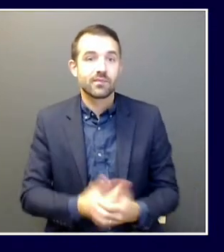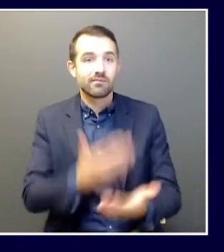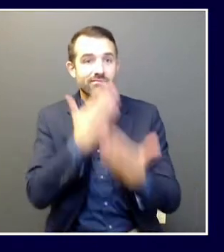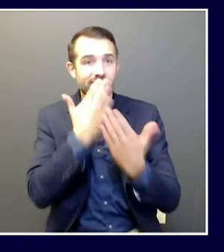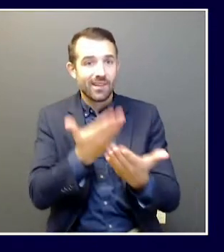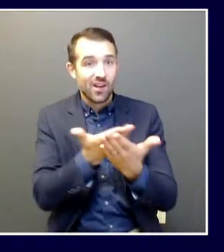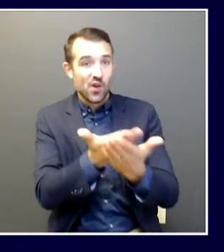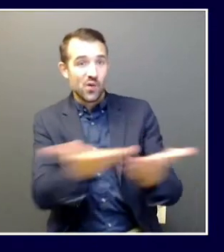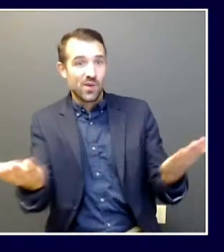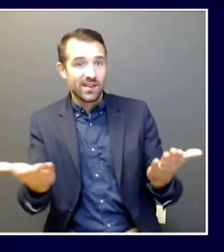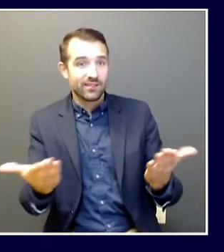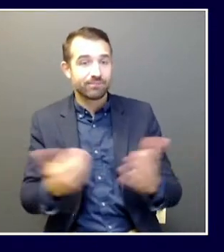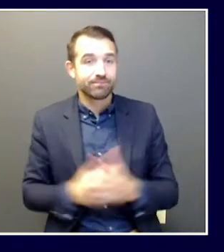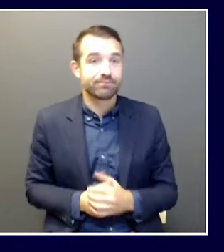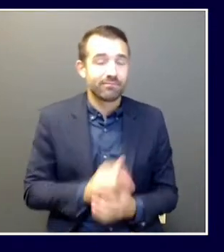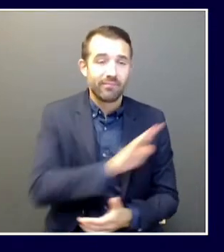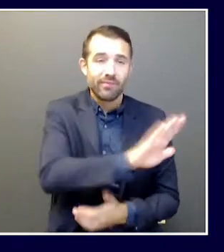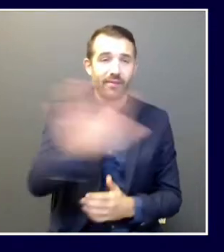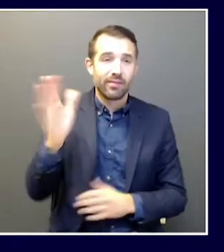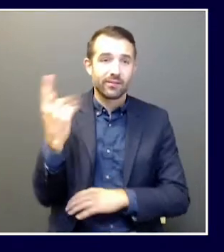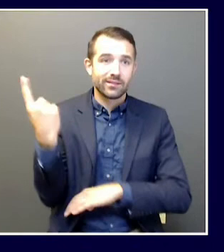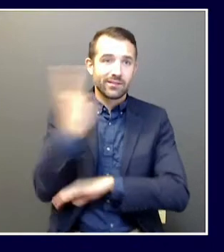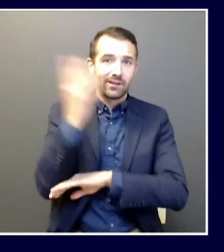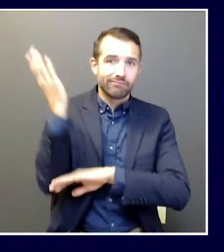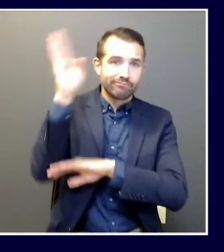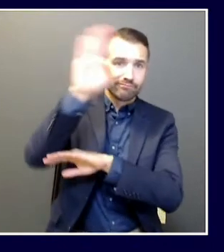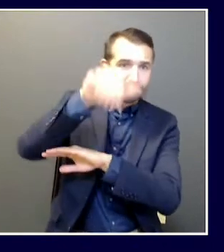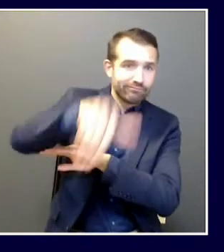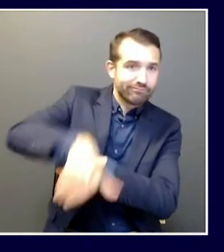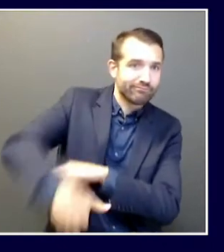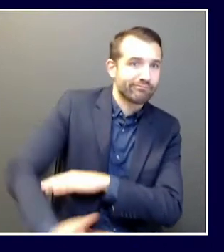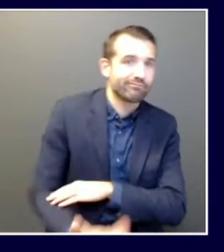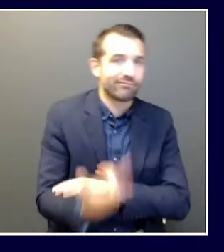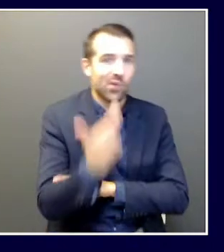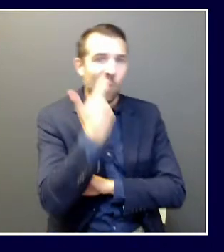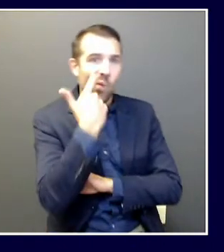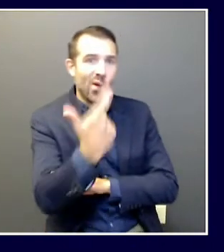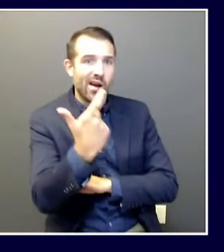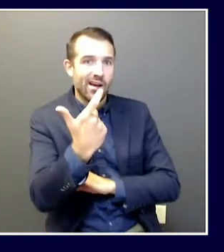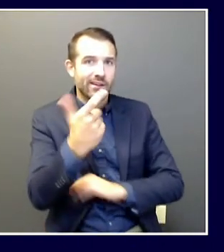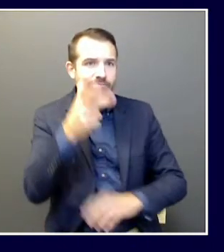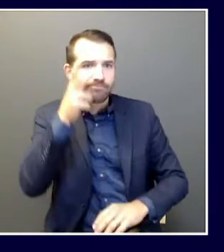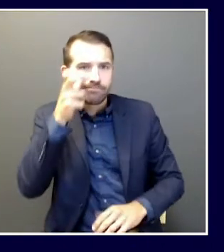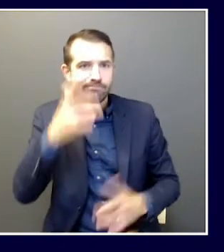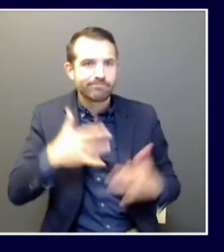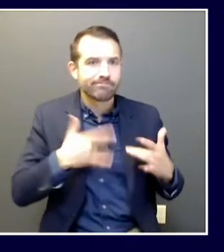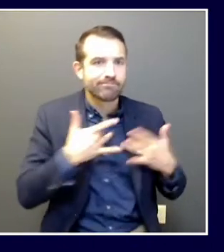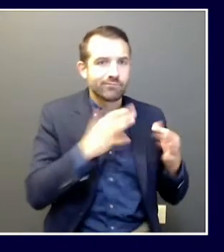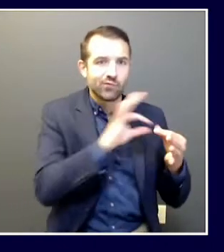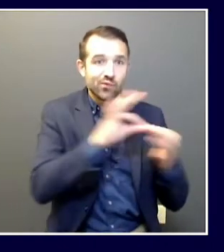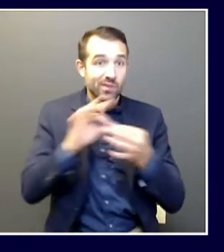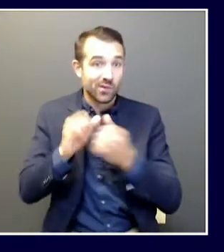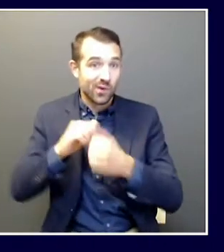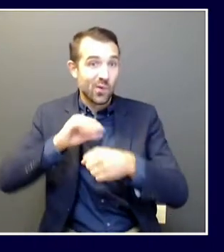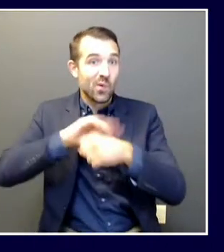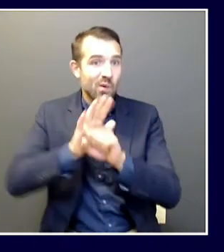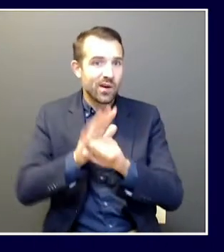evenings watching, tuning in, and hearing the latest. We very much appreciate your partnership throughout this process.